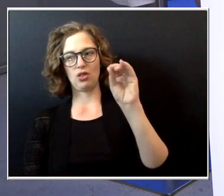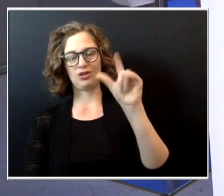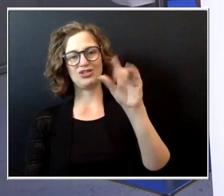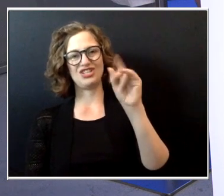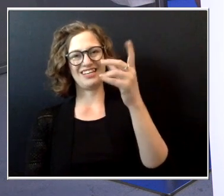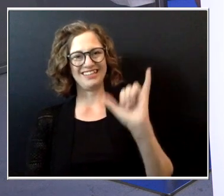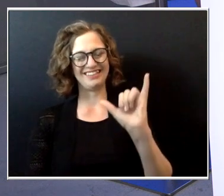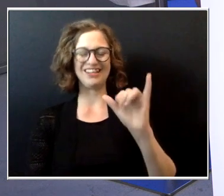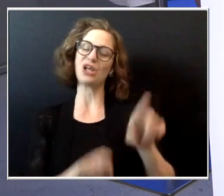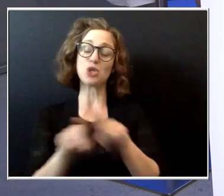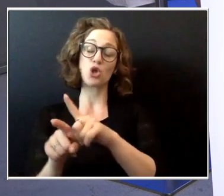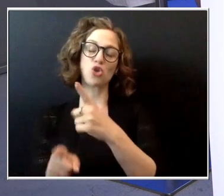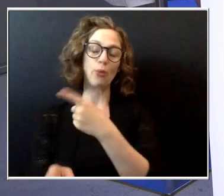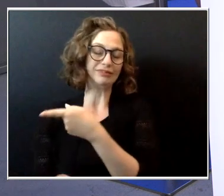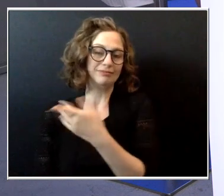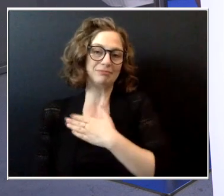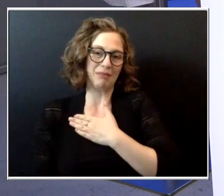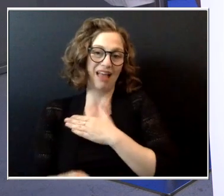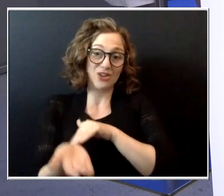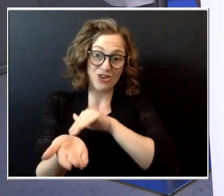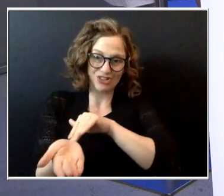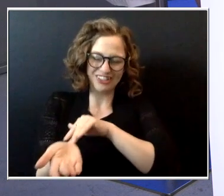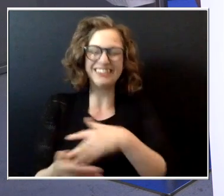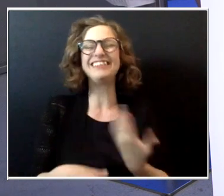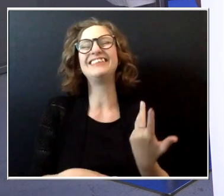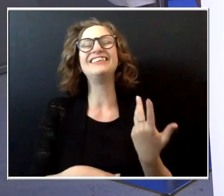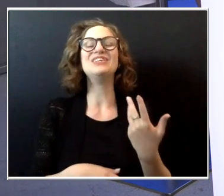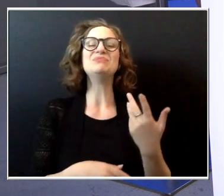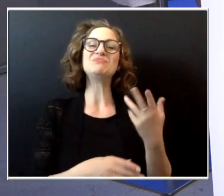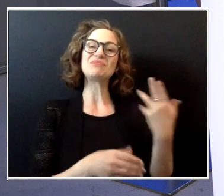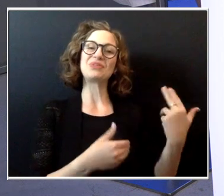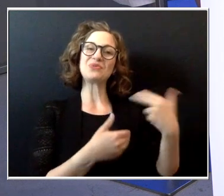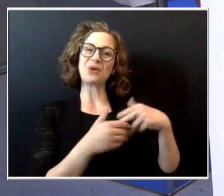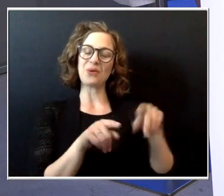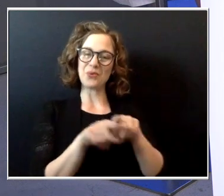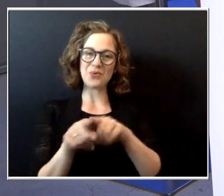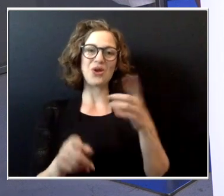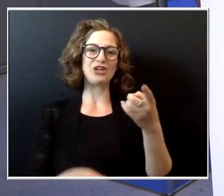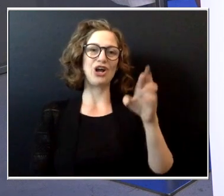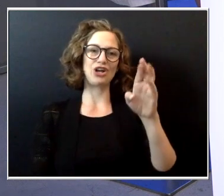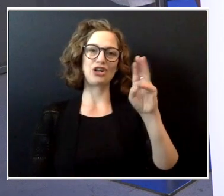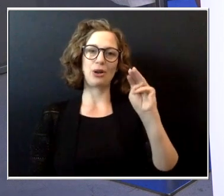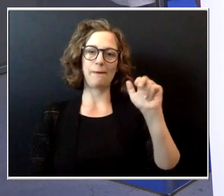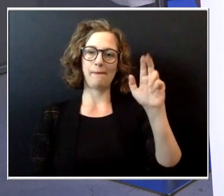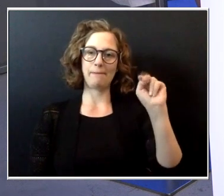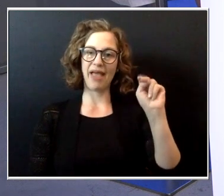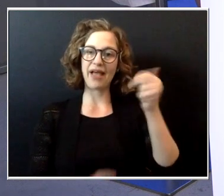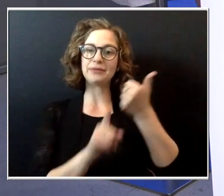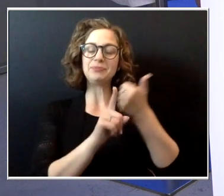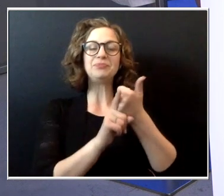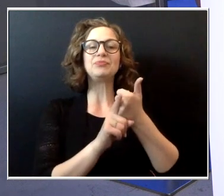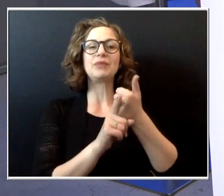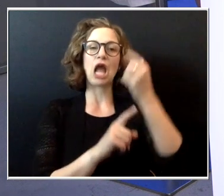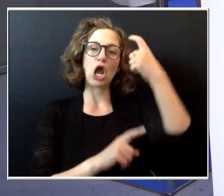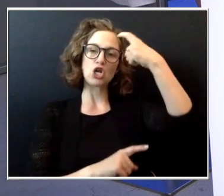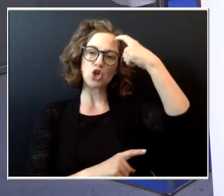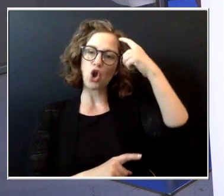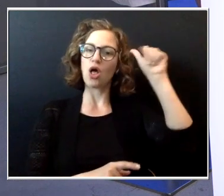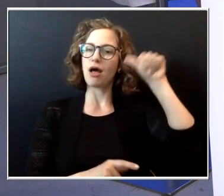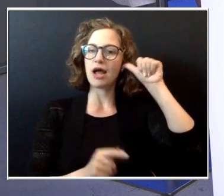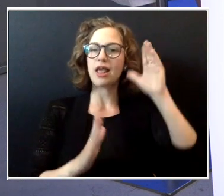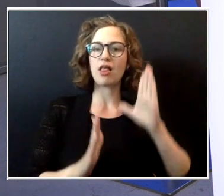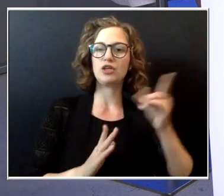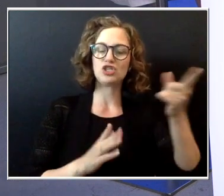us is Dr. Lauren Mann. She's a neuroaudiologist and the clinical director of the neuroaudiology here at the health system. I am having